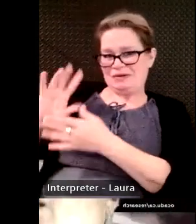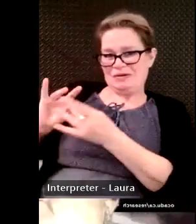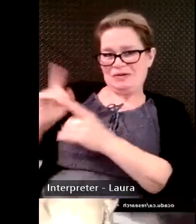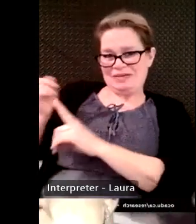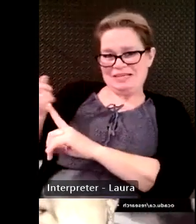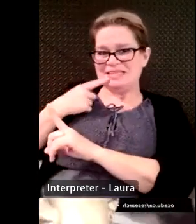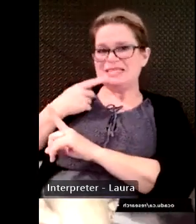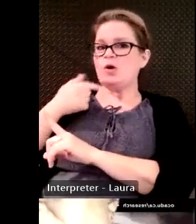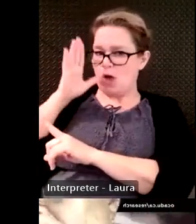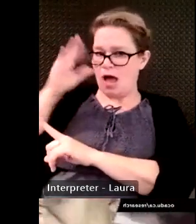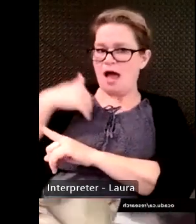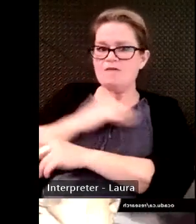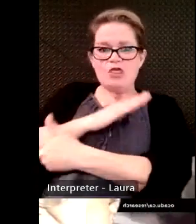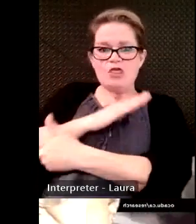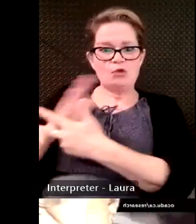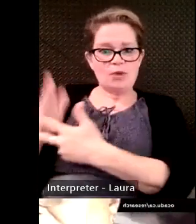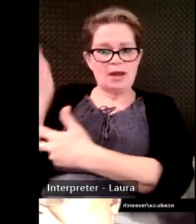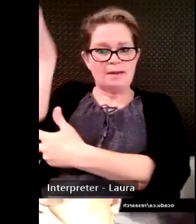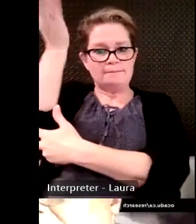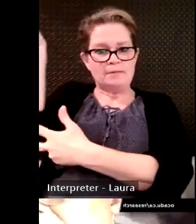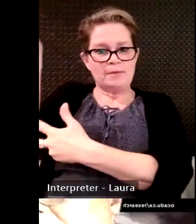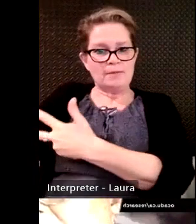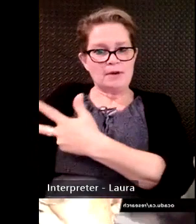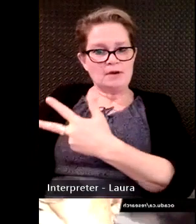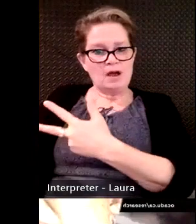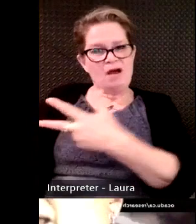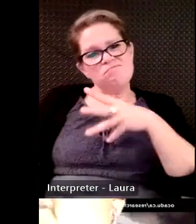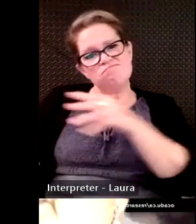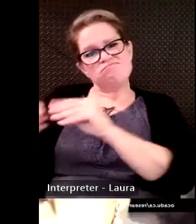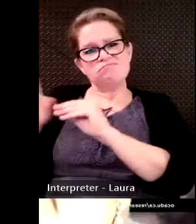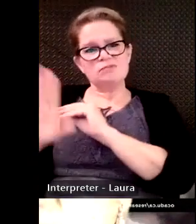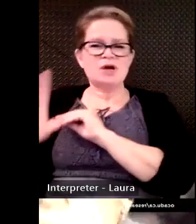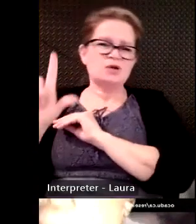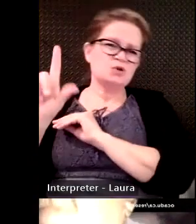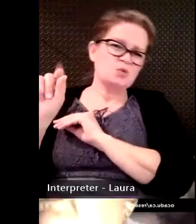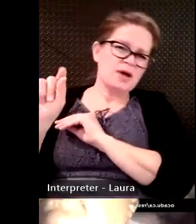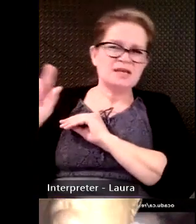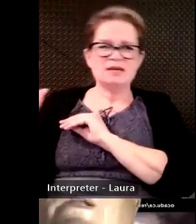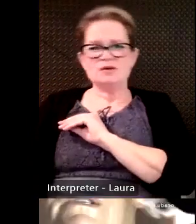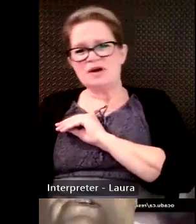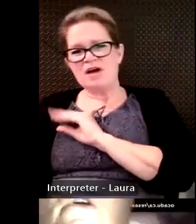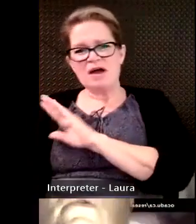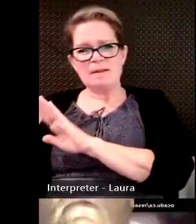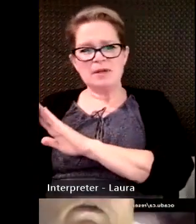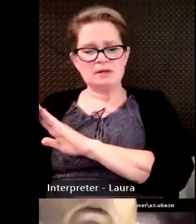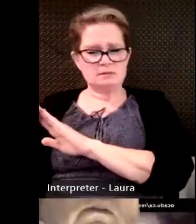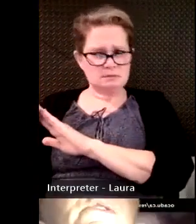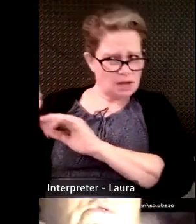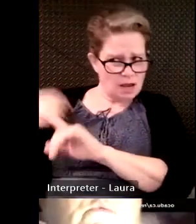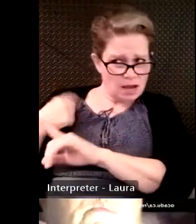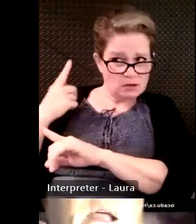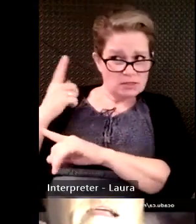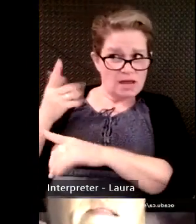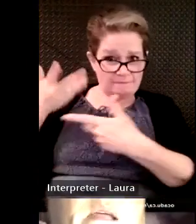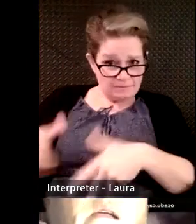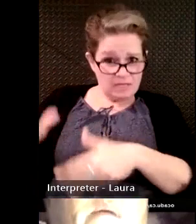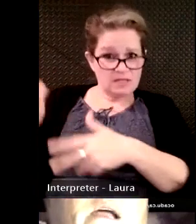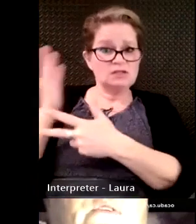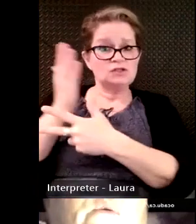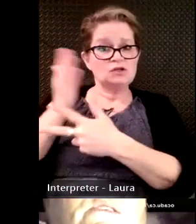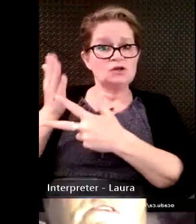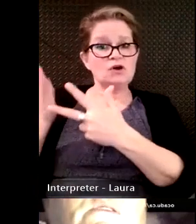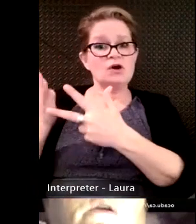be around 20-25 minutes. And then I understand from Ashok that you wanted to go to break and